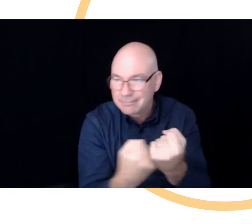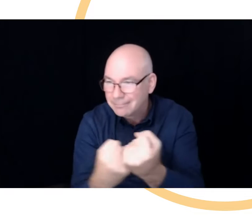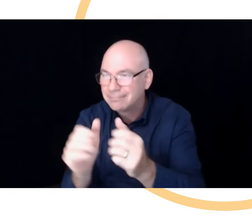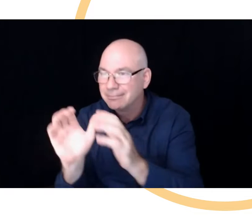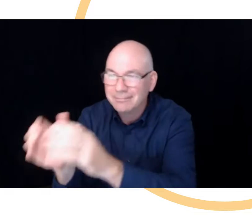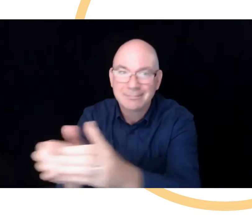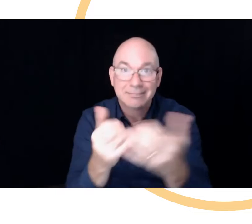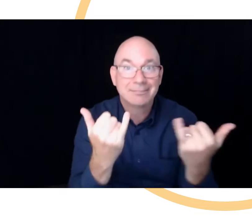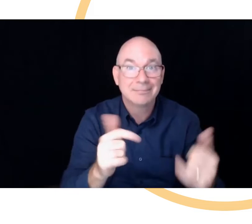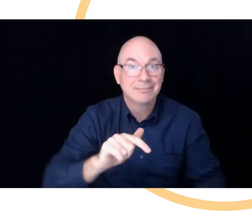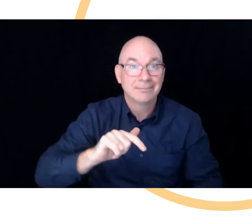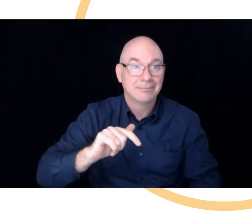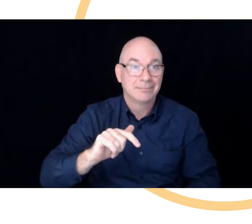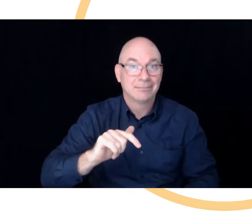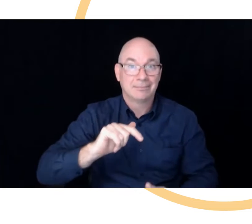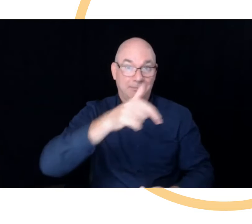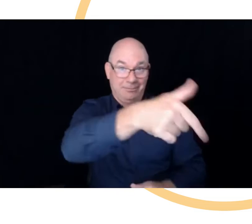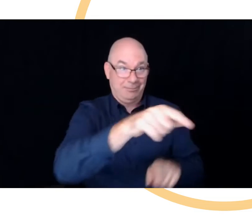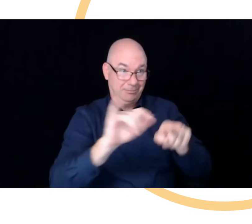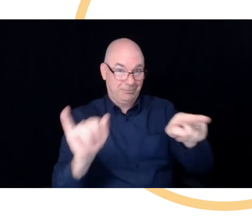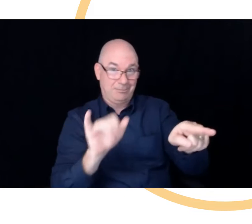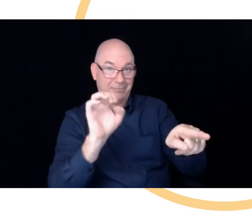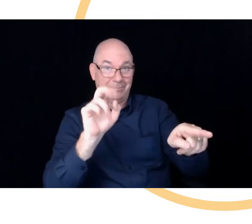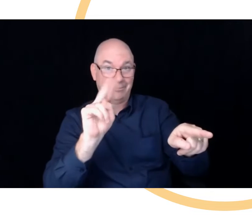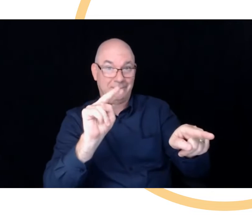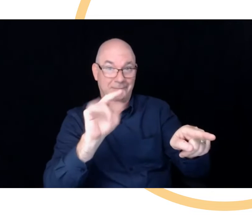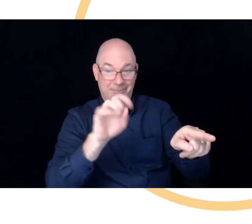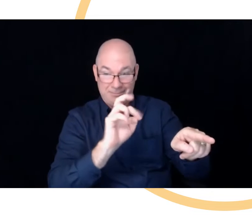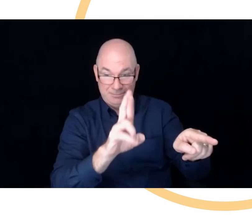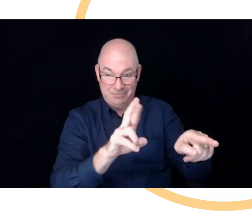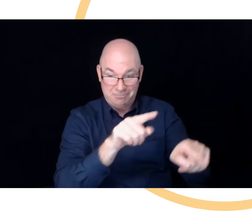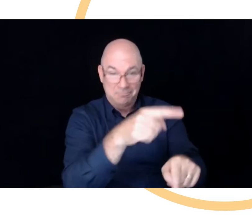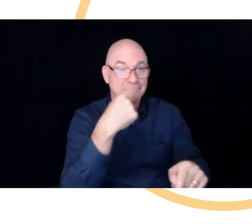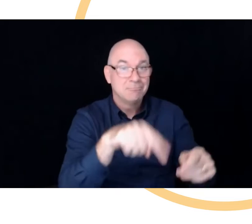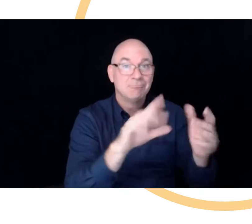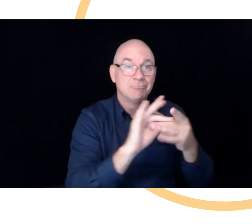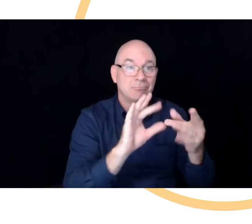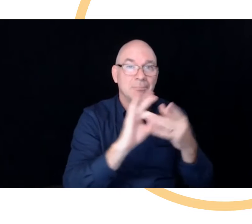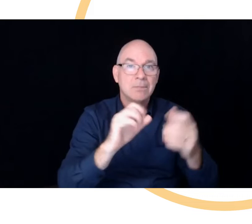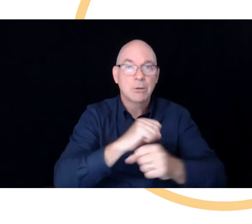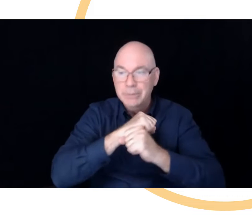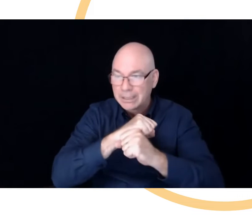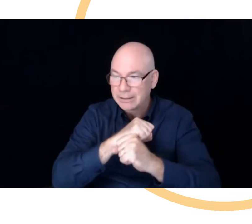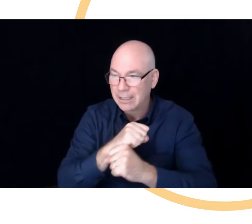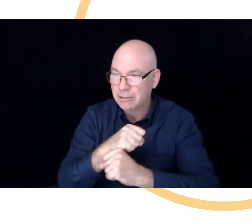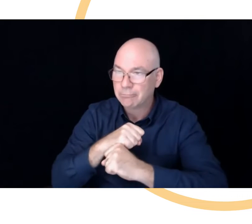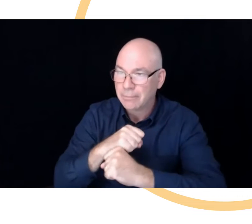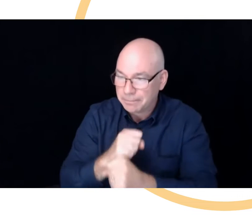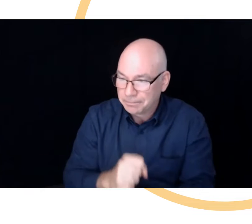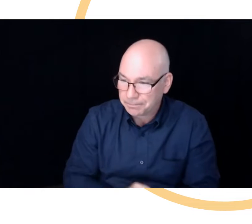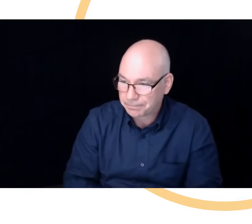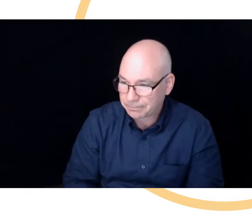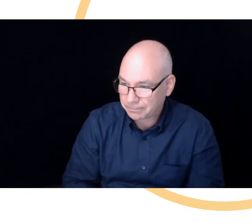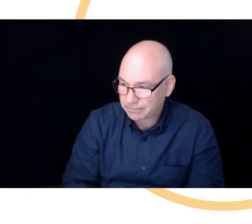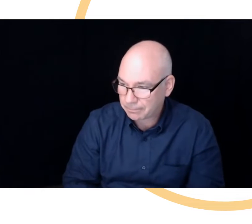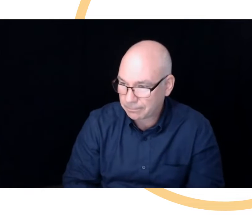populations, I would now like to turn to you, Jennifer, for a moment to talk about protection and safeguarding. Given your work with younger